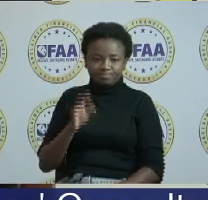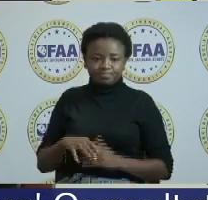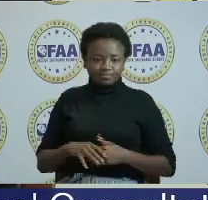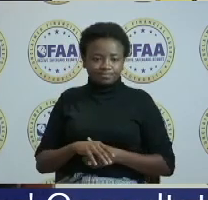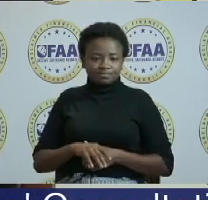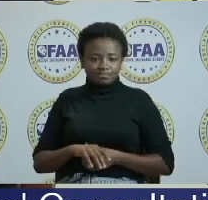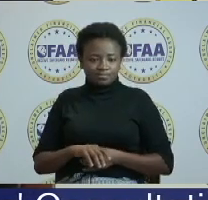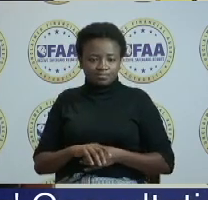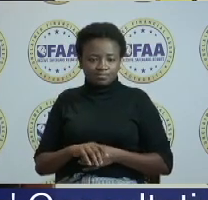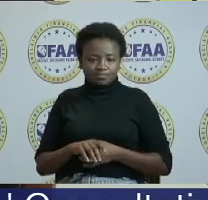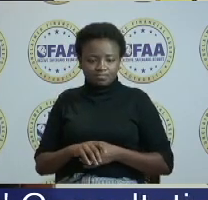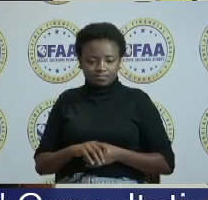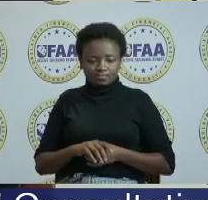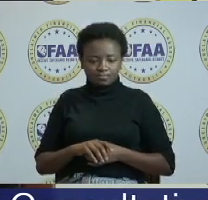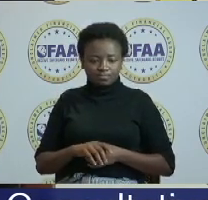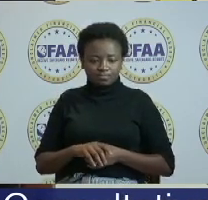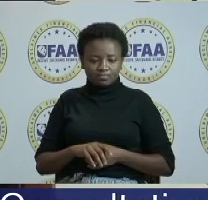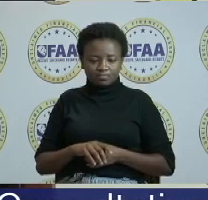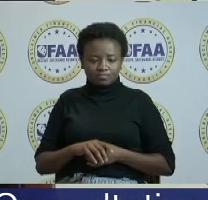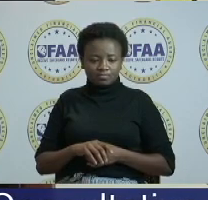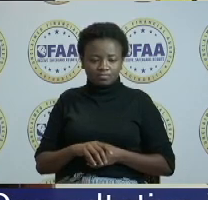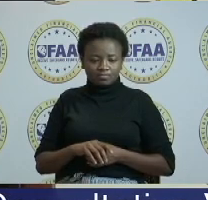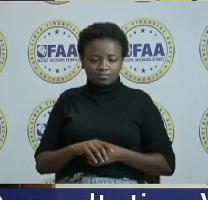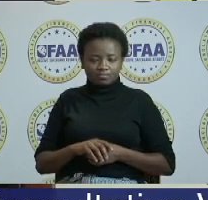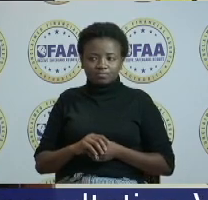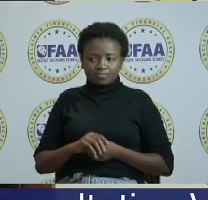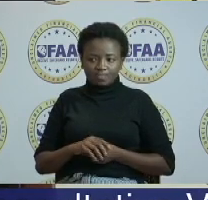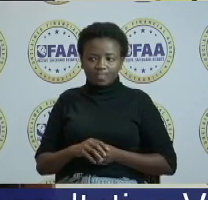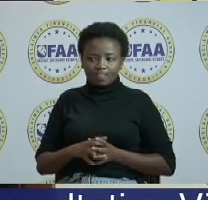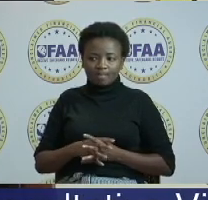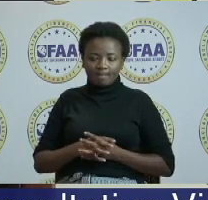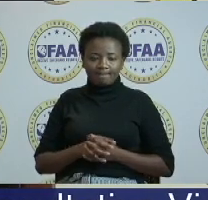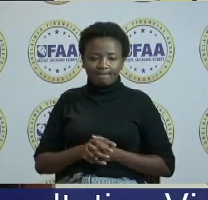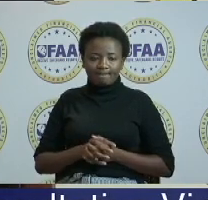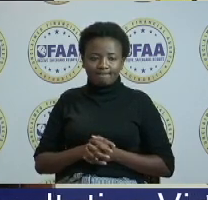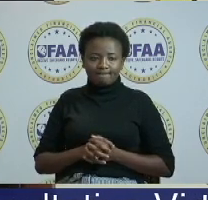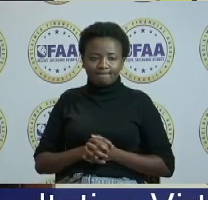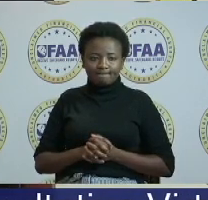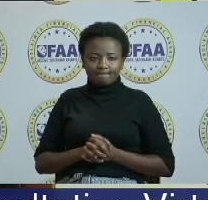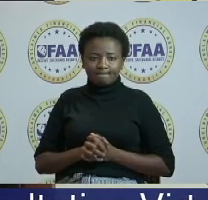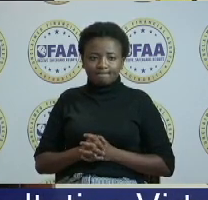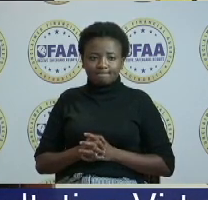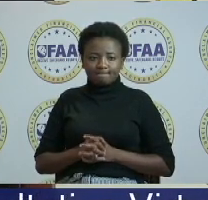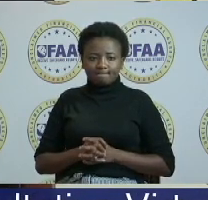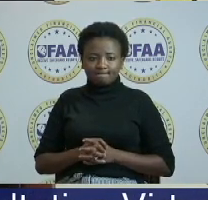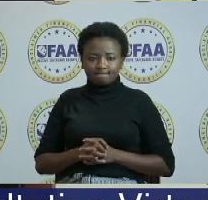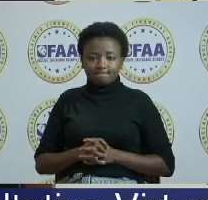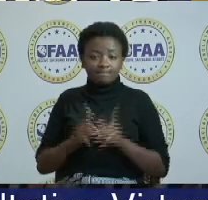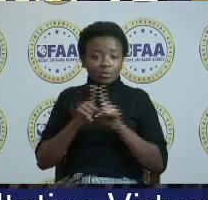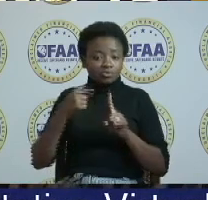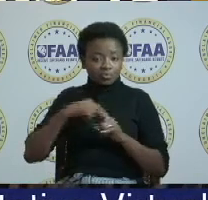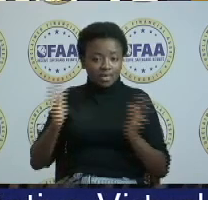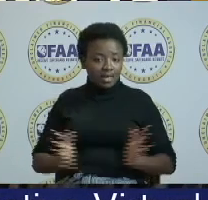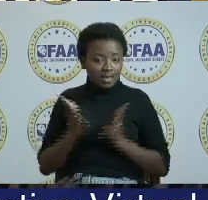for the services that we offer to our citizens and to our customers. All right, we encourage you